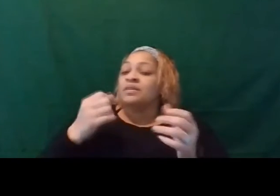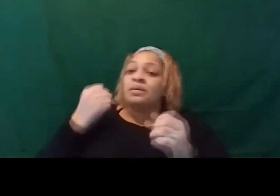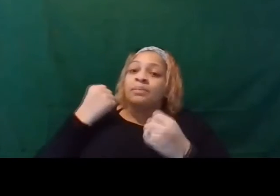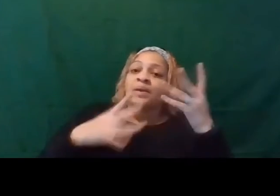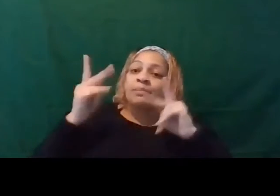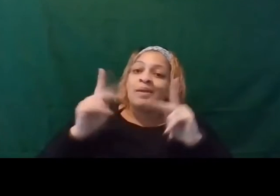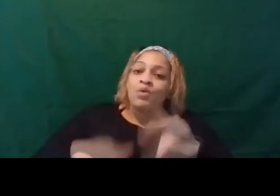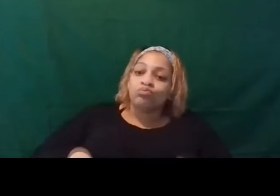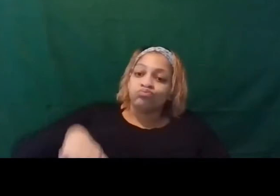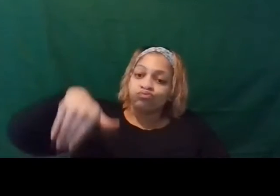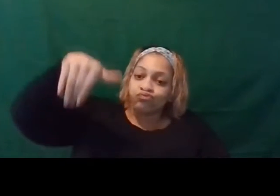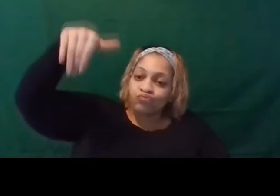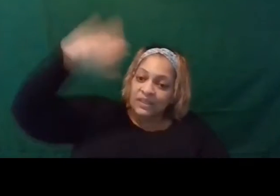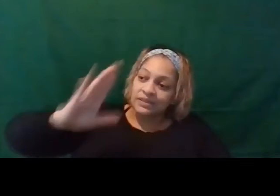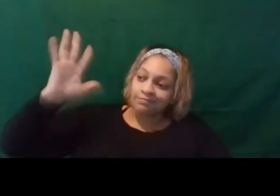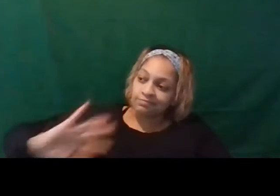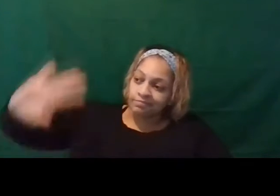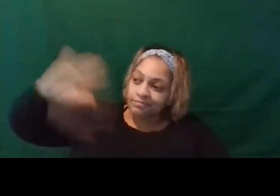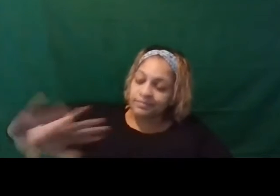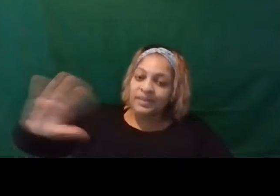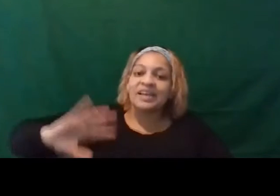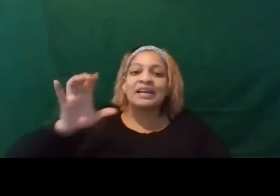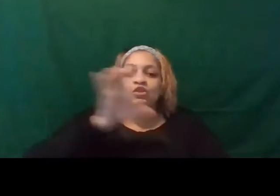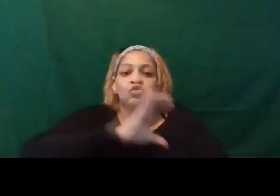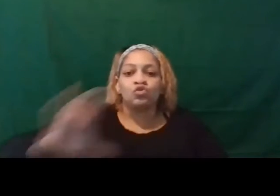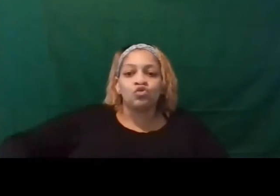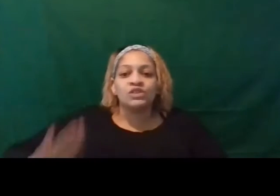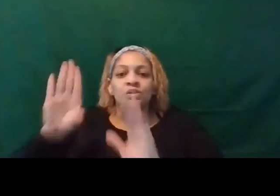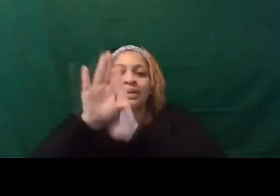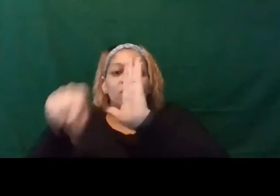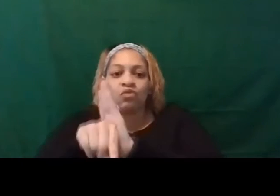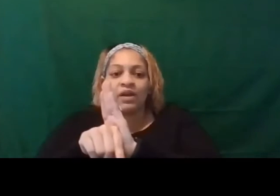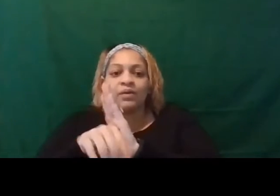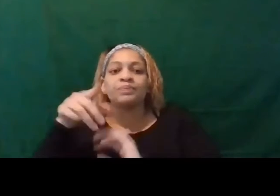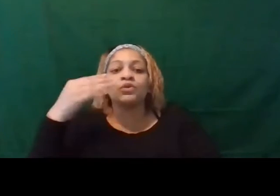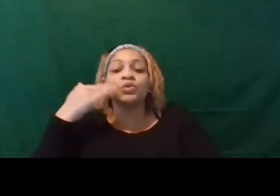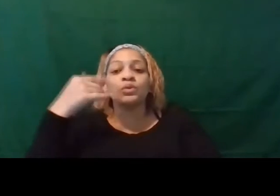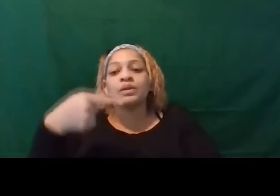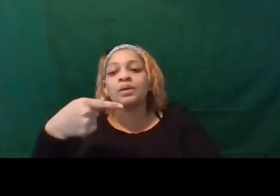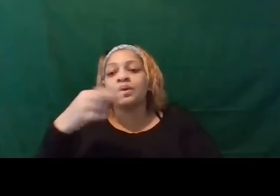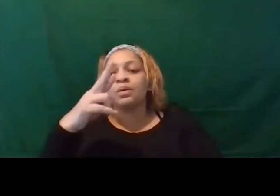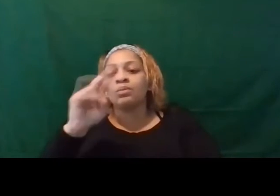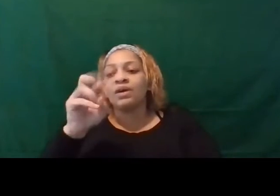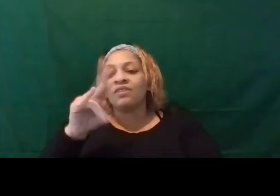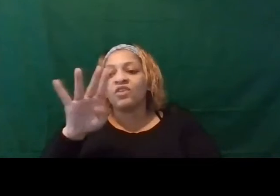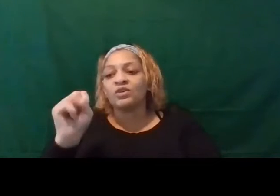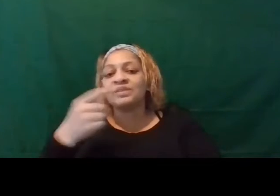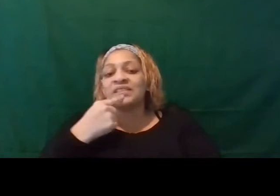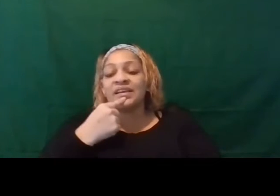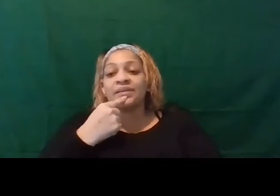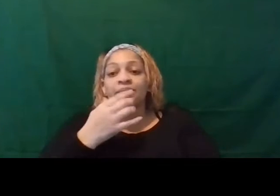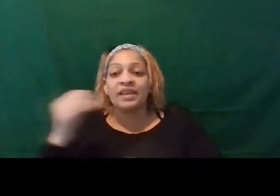Judeo-Christian background, you may remember Proverbs 9:10, which said, fear of the Lord